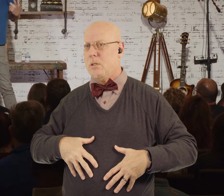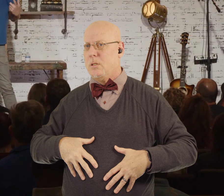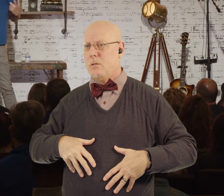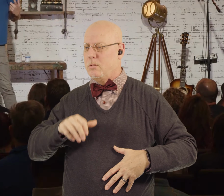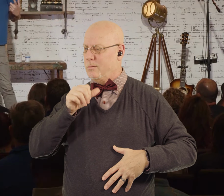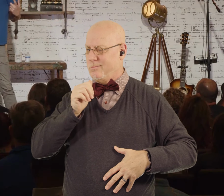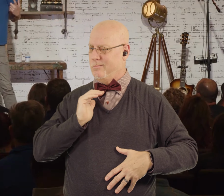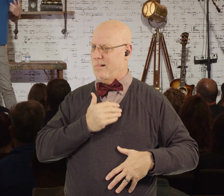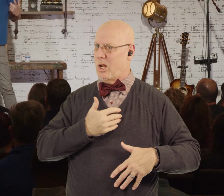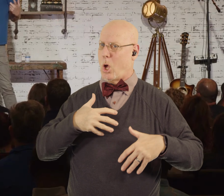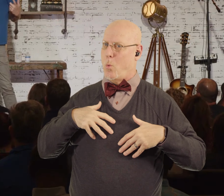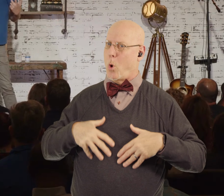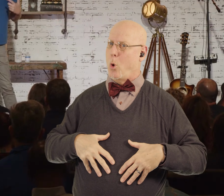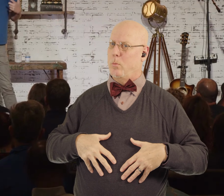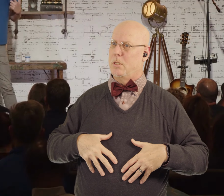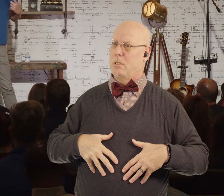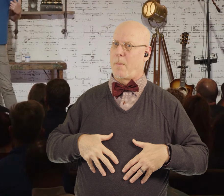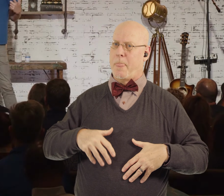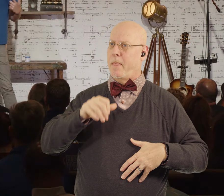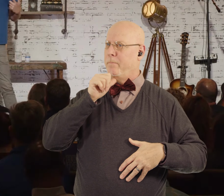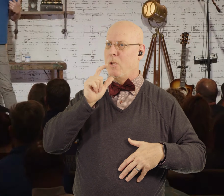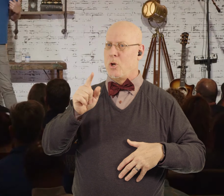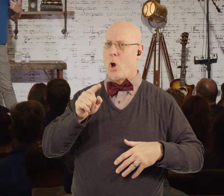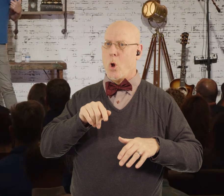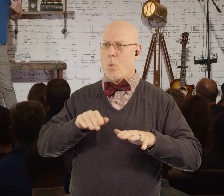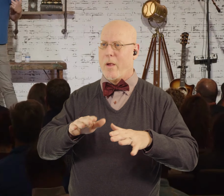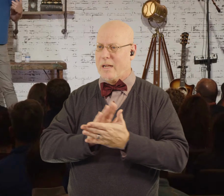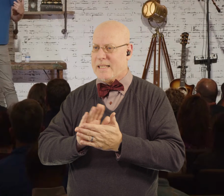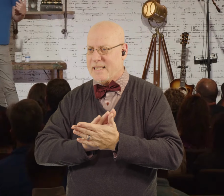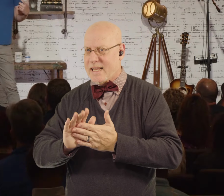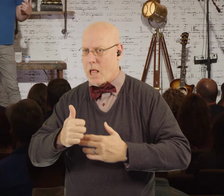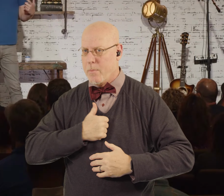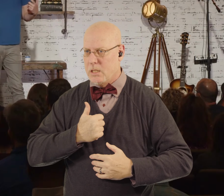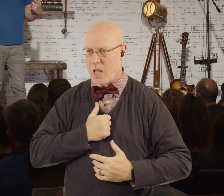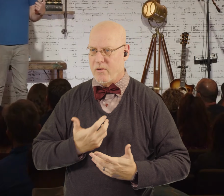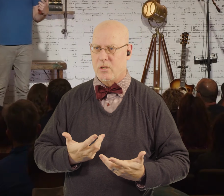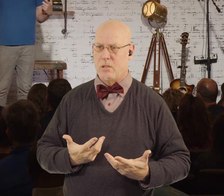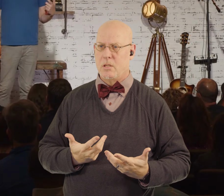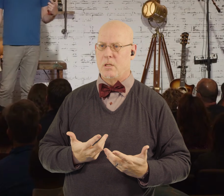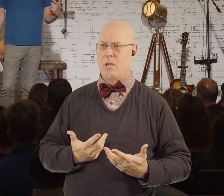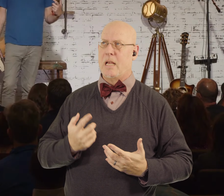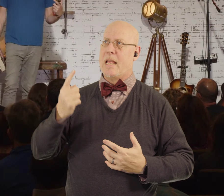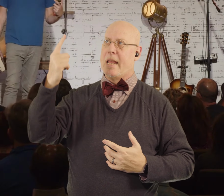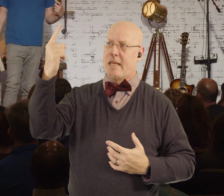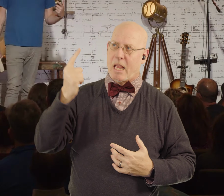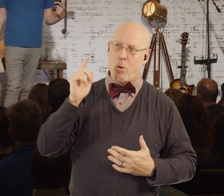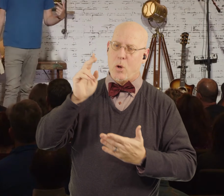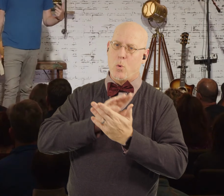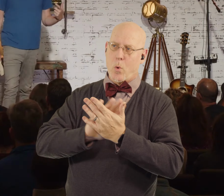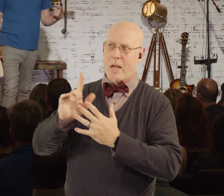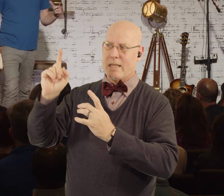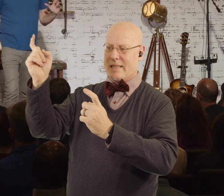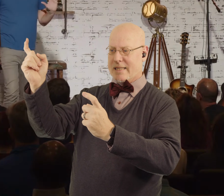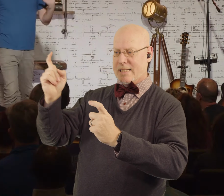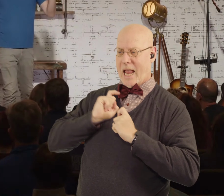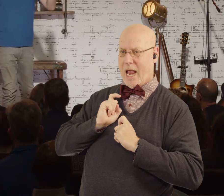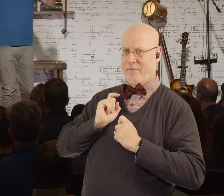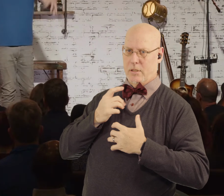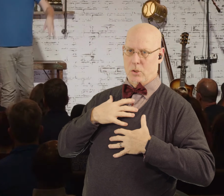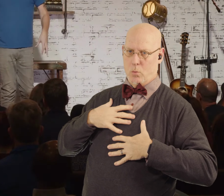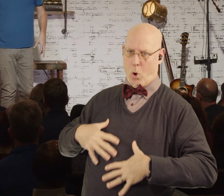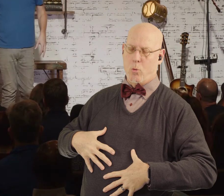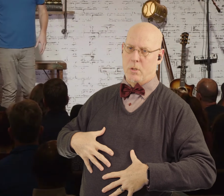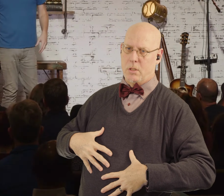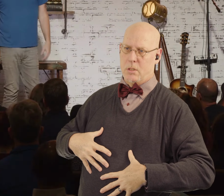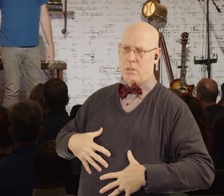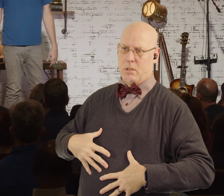robes, not ours. We didn't go to the river and clean it up. He came to us in his righteousness and he clothed